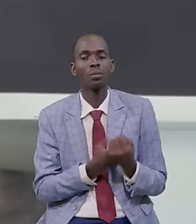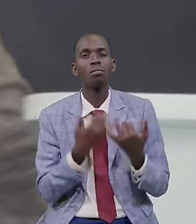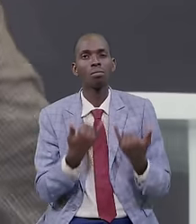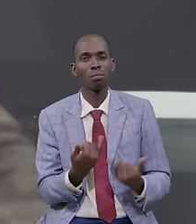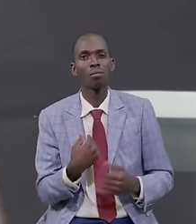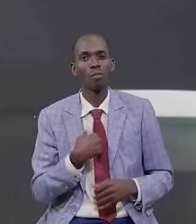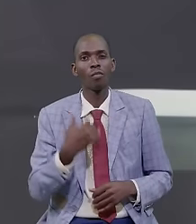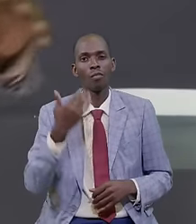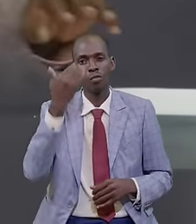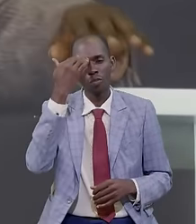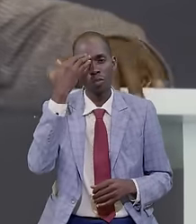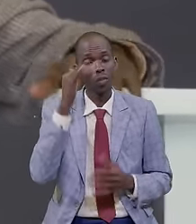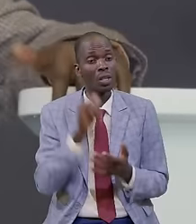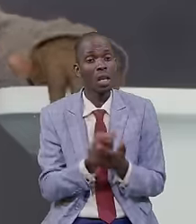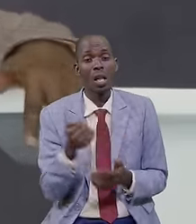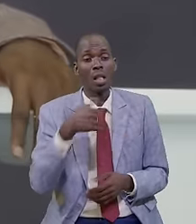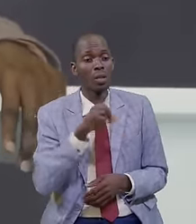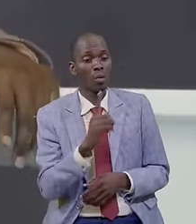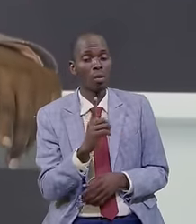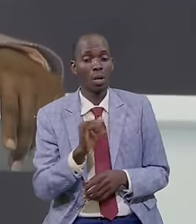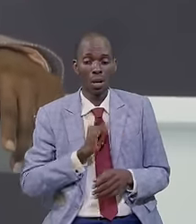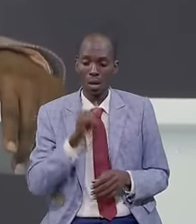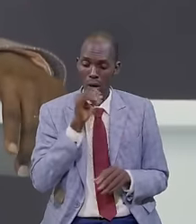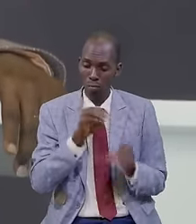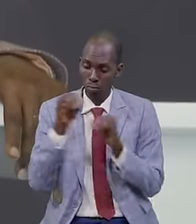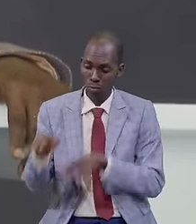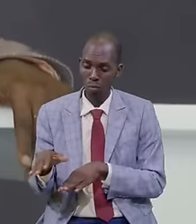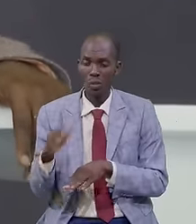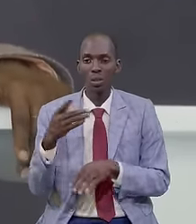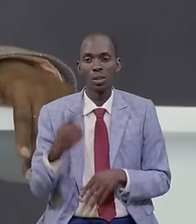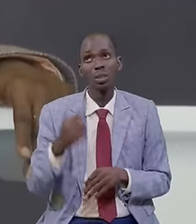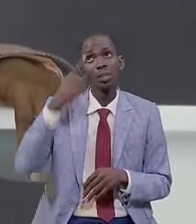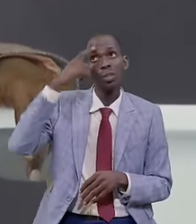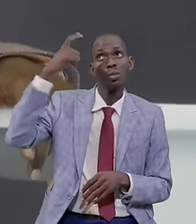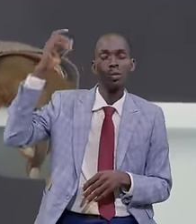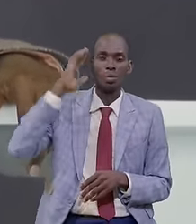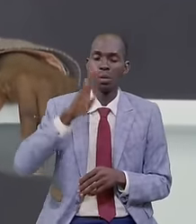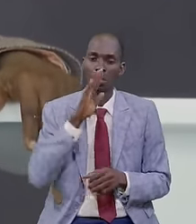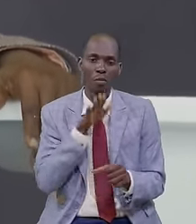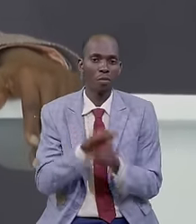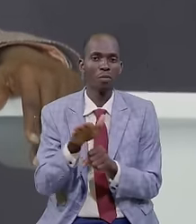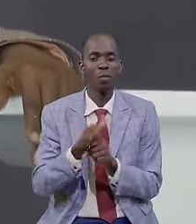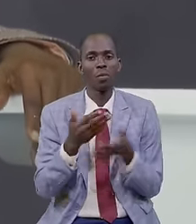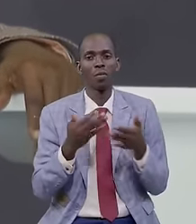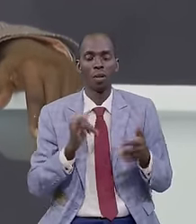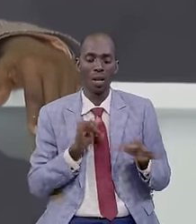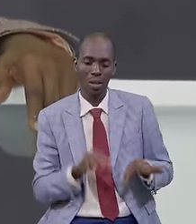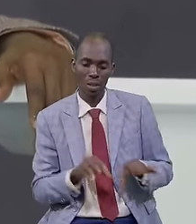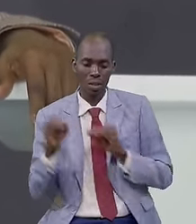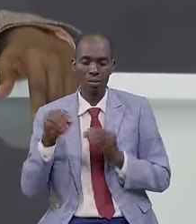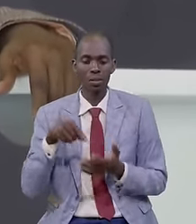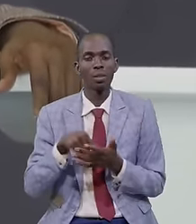dream will be fulfilled before I leave this place. The courage